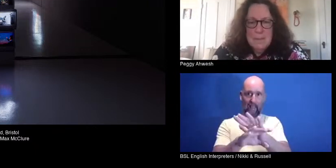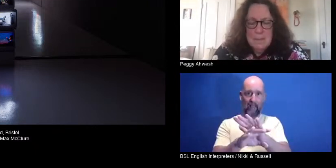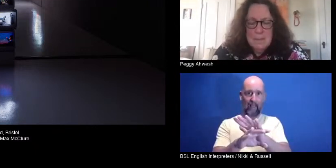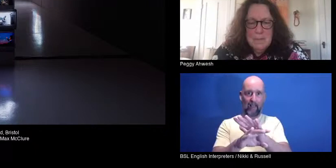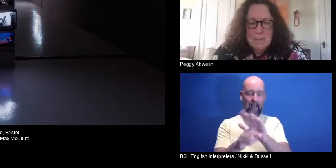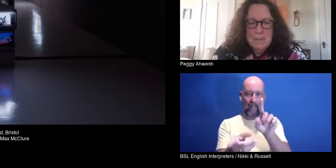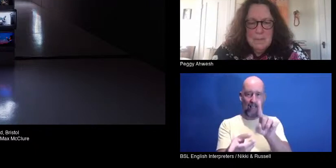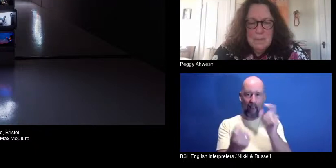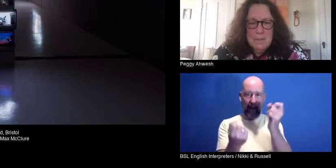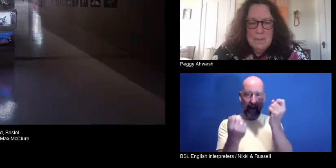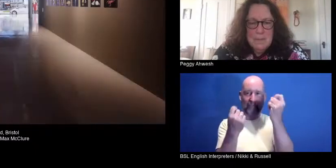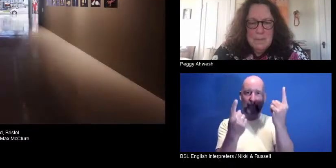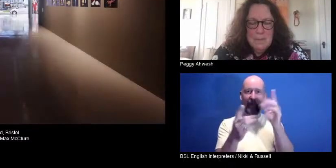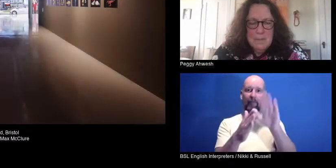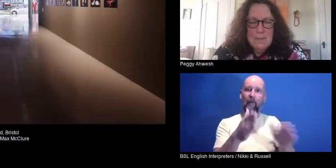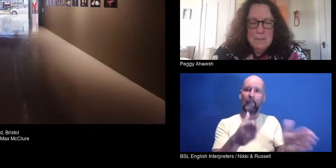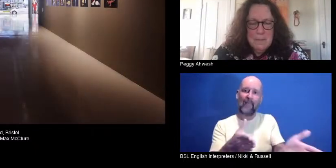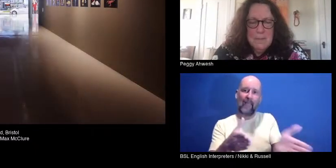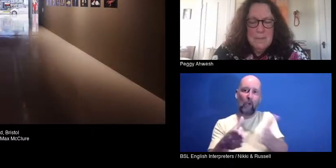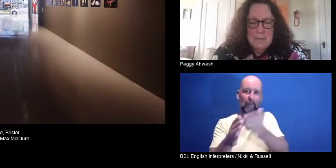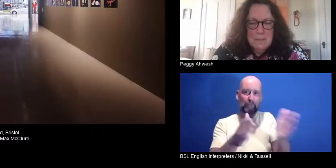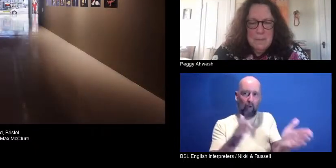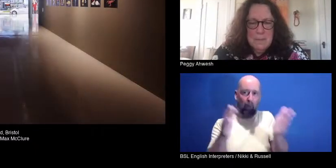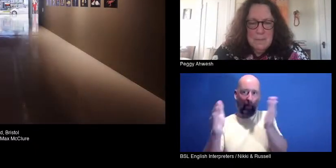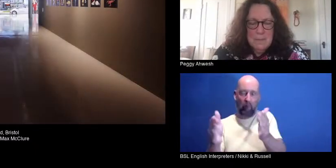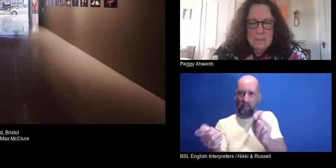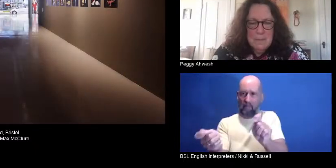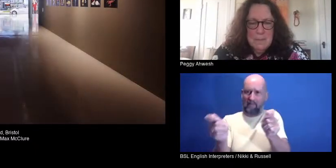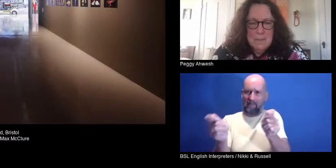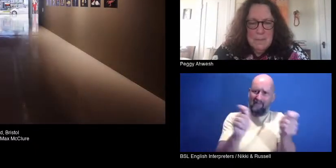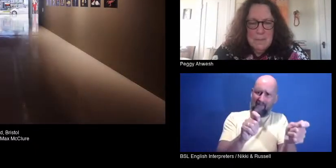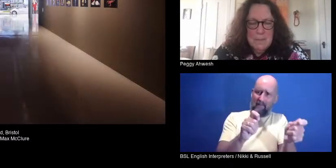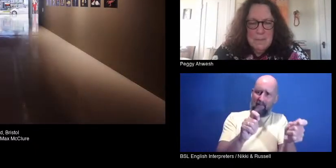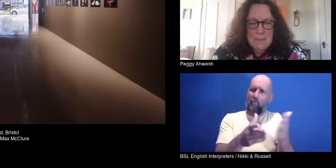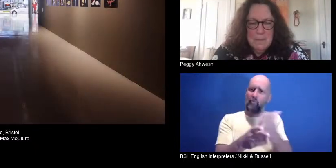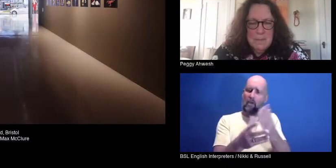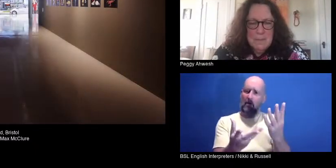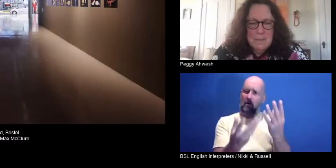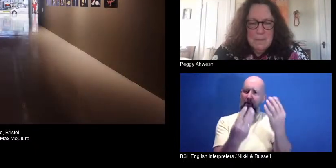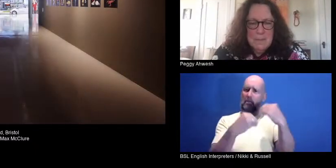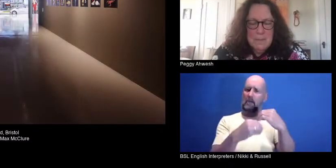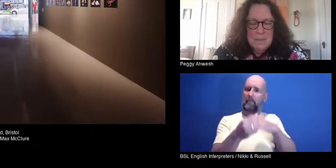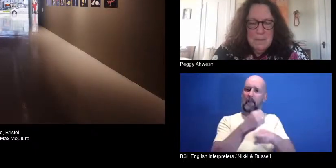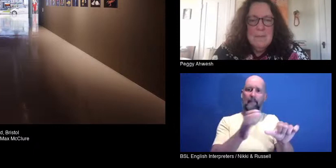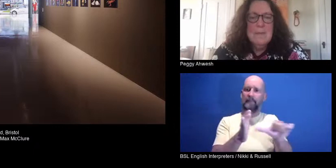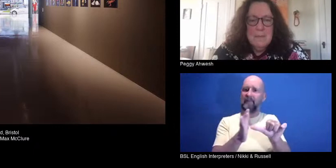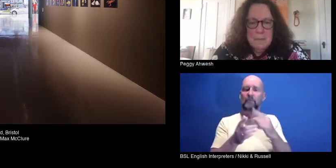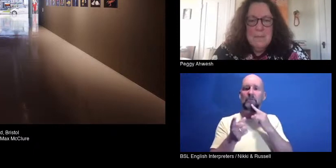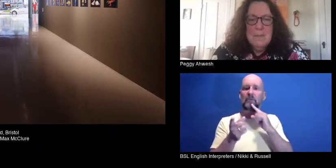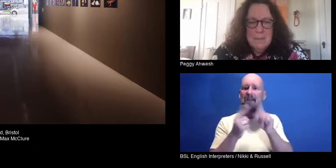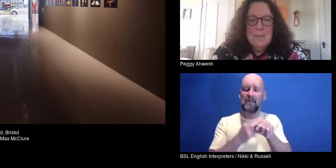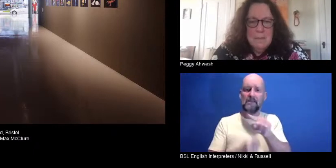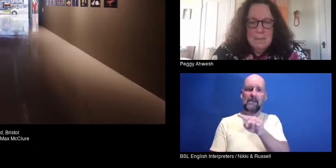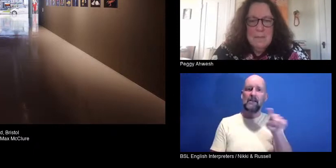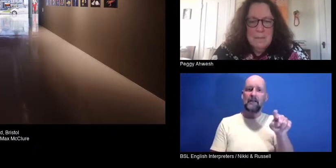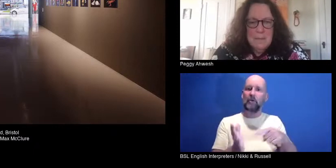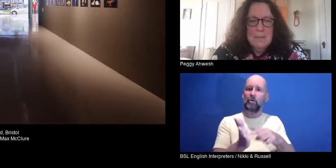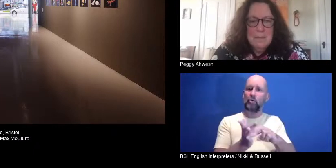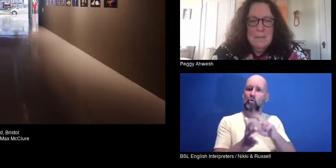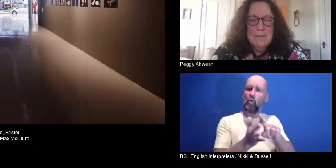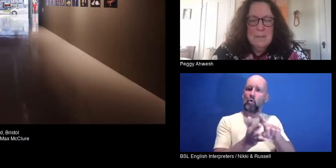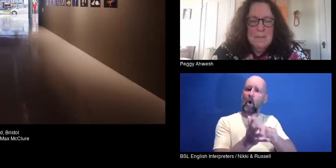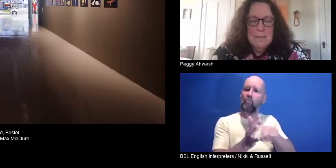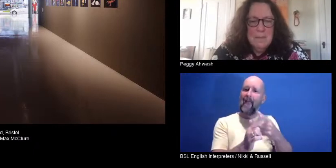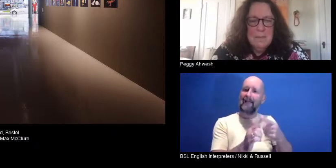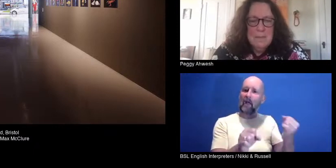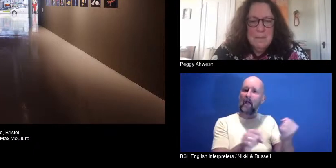their original kind of frameworks. And mm-hmm. it becomes, for me, very difficult to say like what Tomb Raider is when